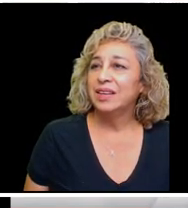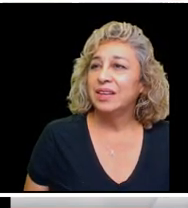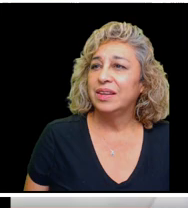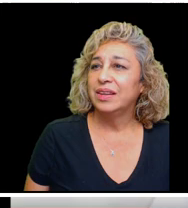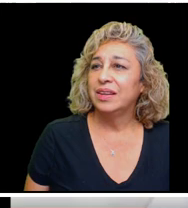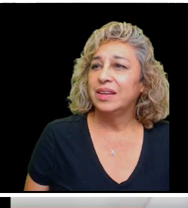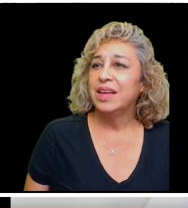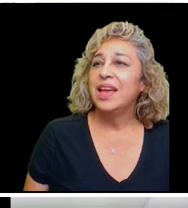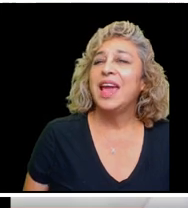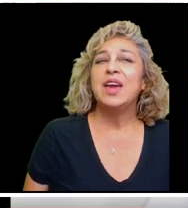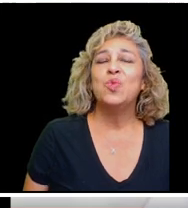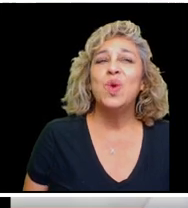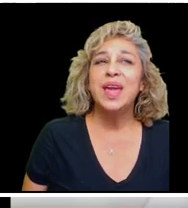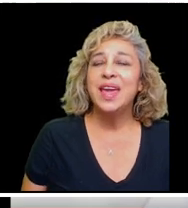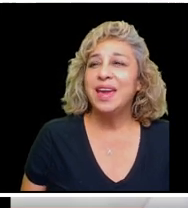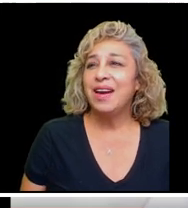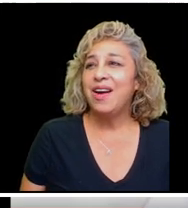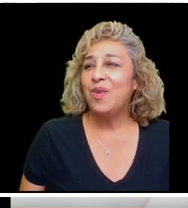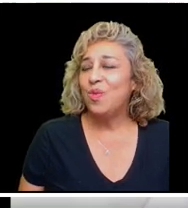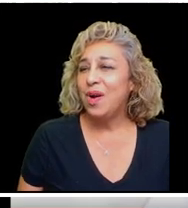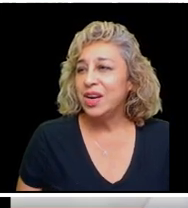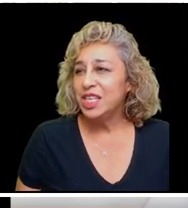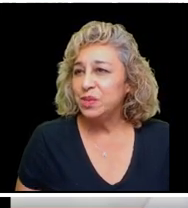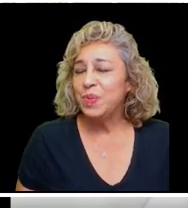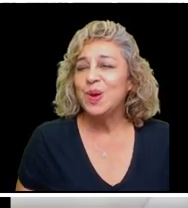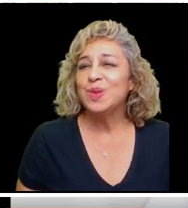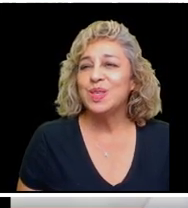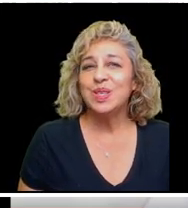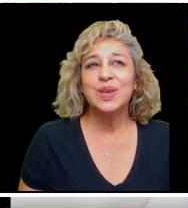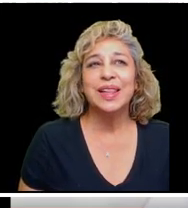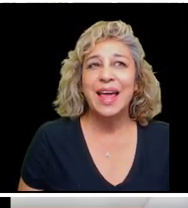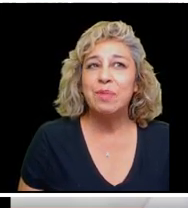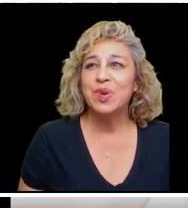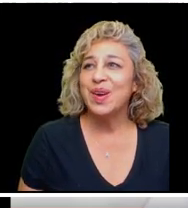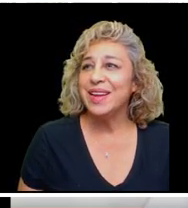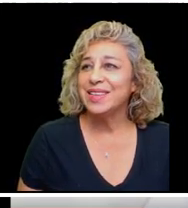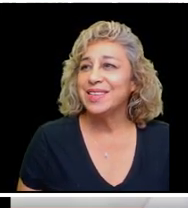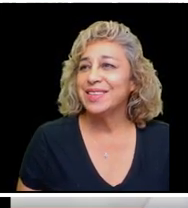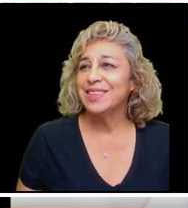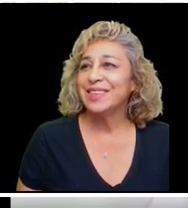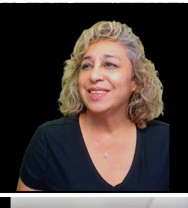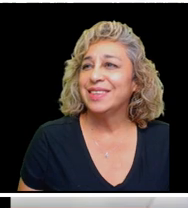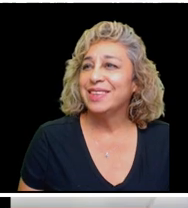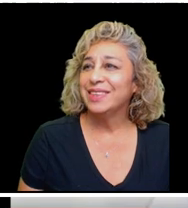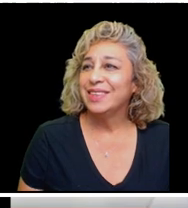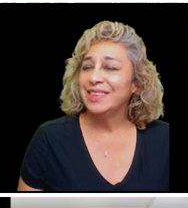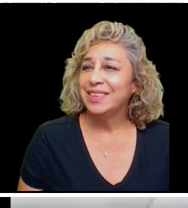and we are disposed to collaborate